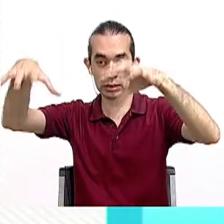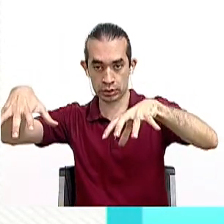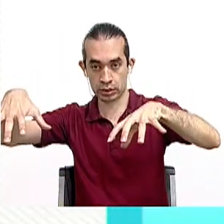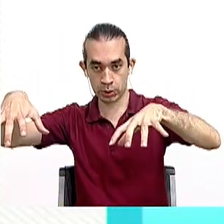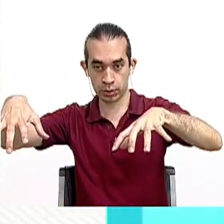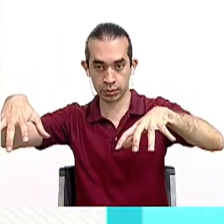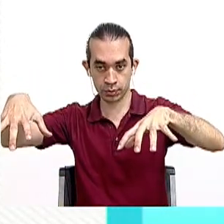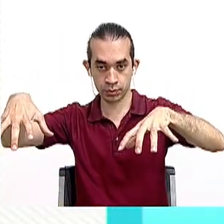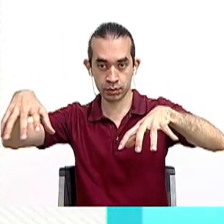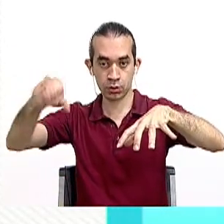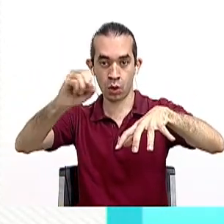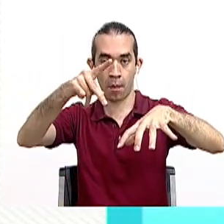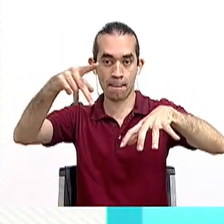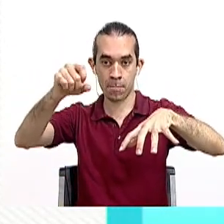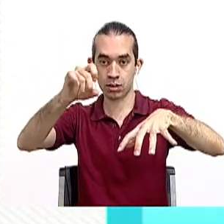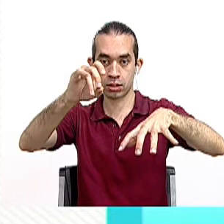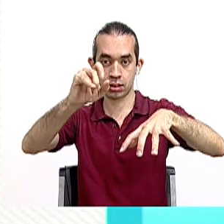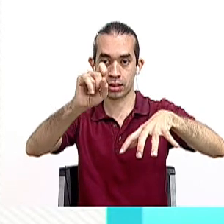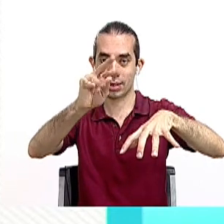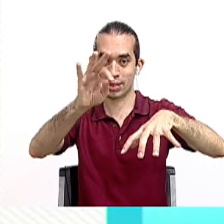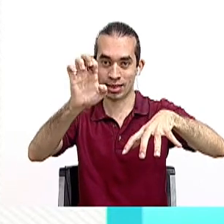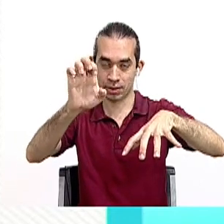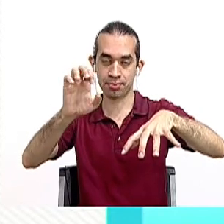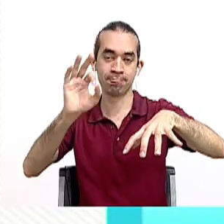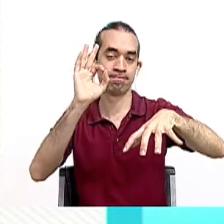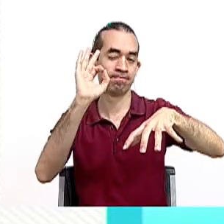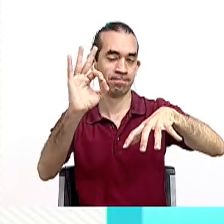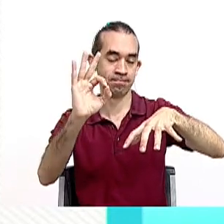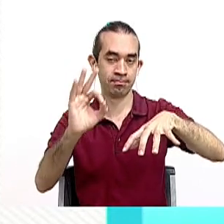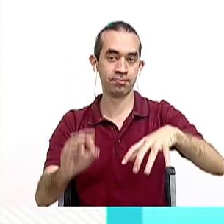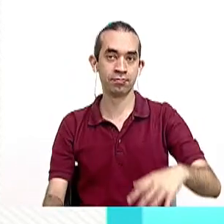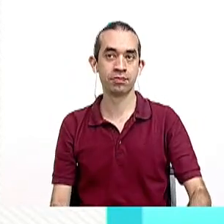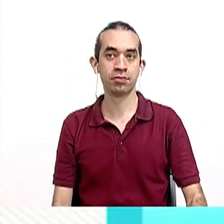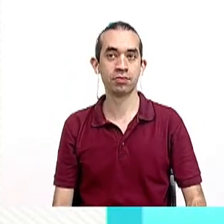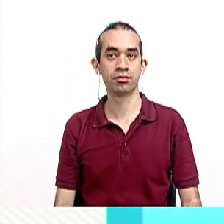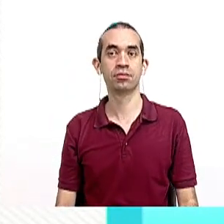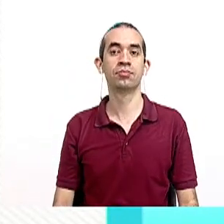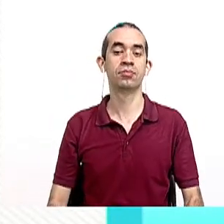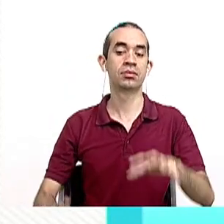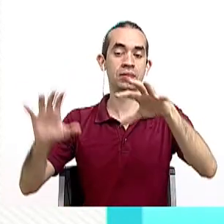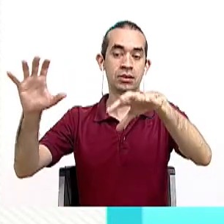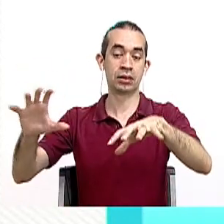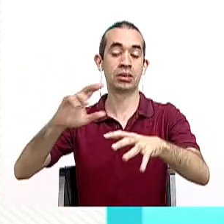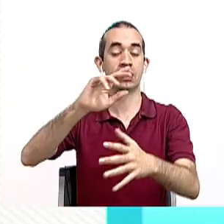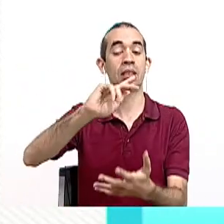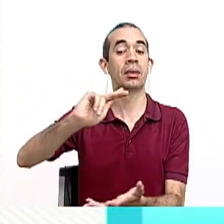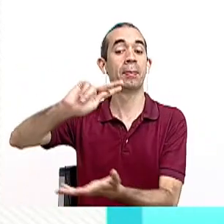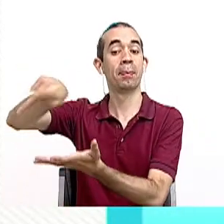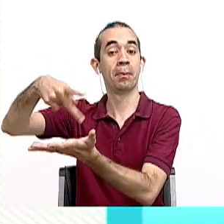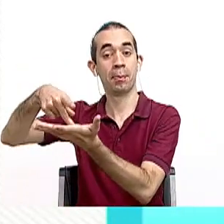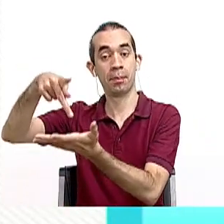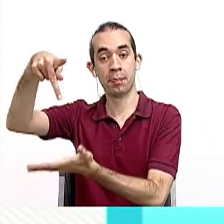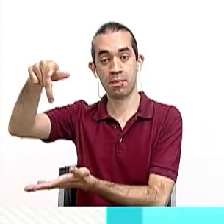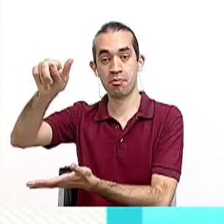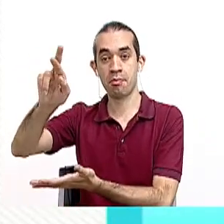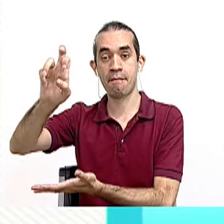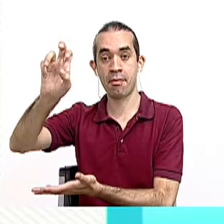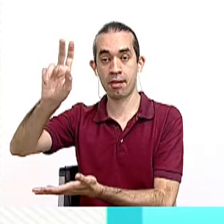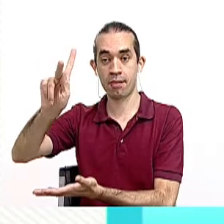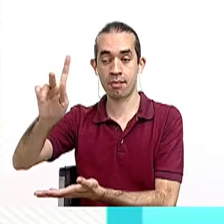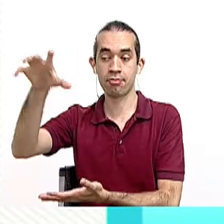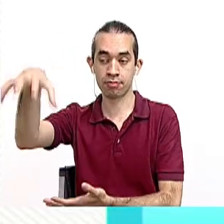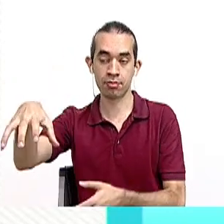school. Okay, repeat, opposite. Very good. So there's a park opposite the high